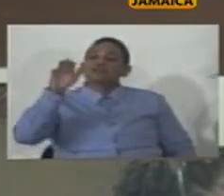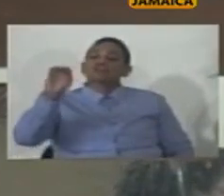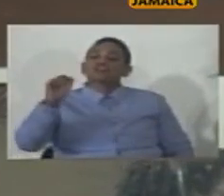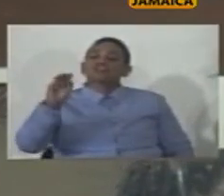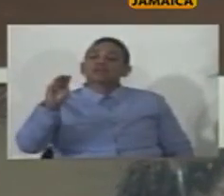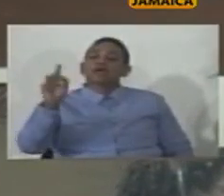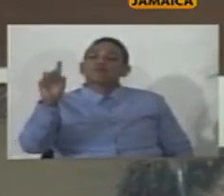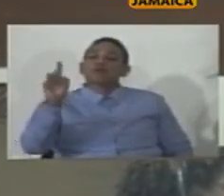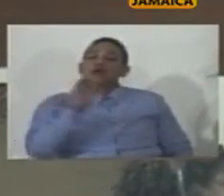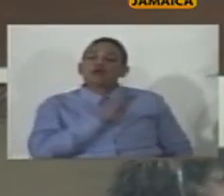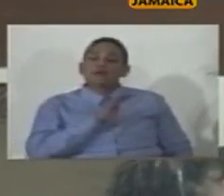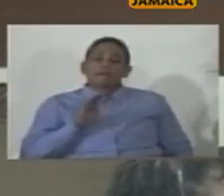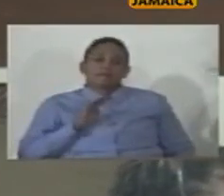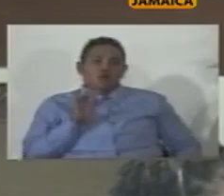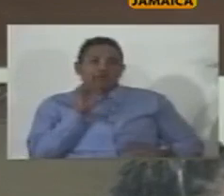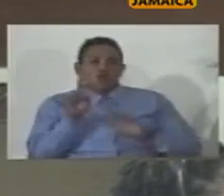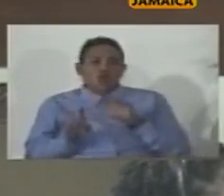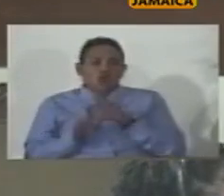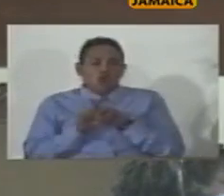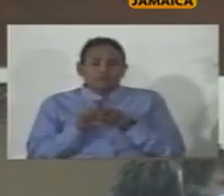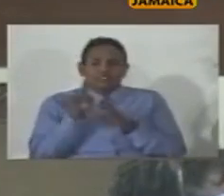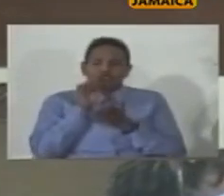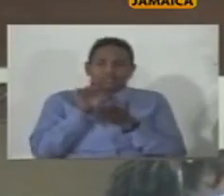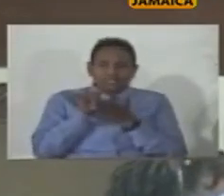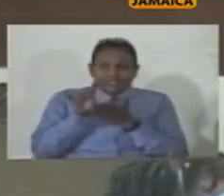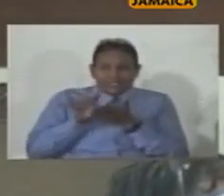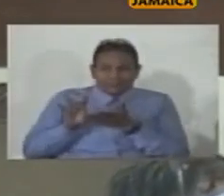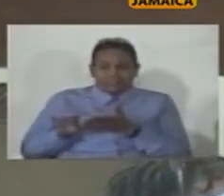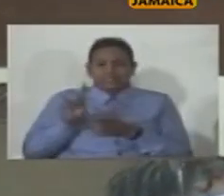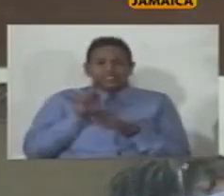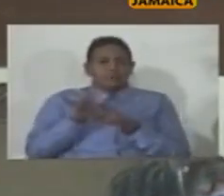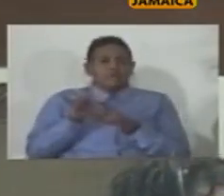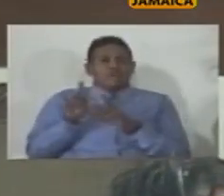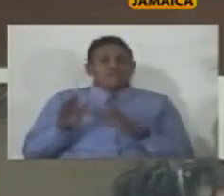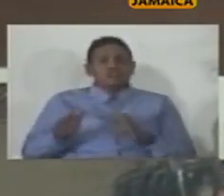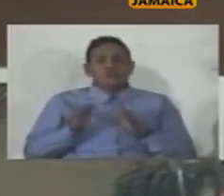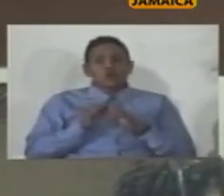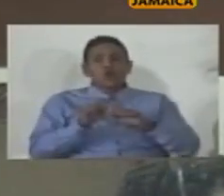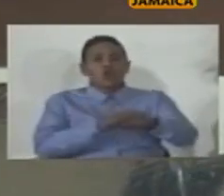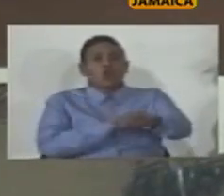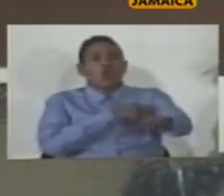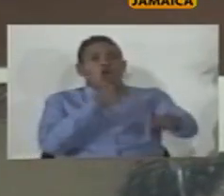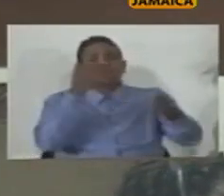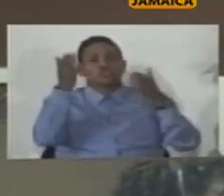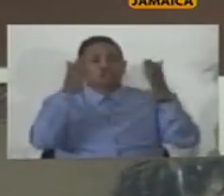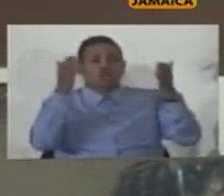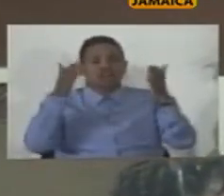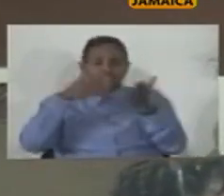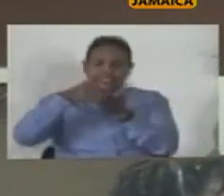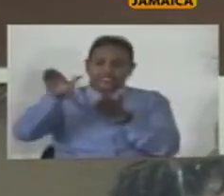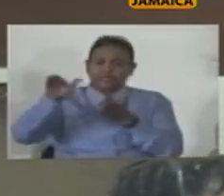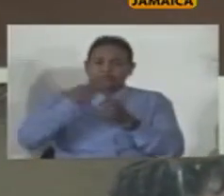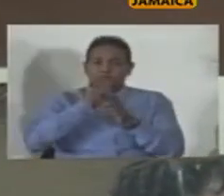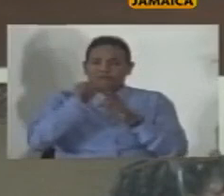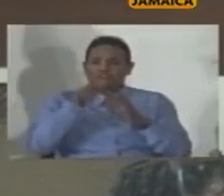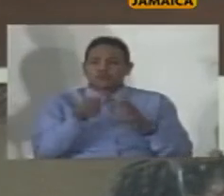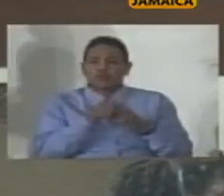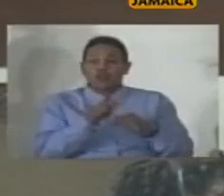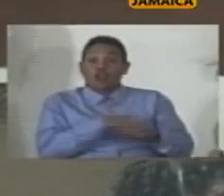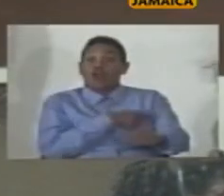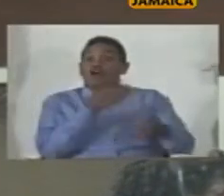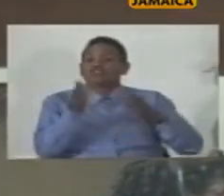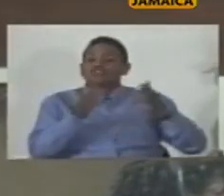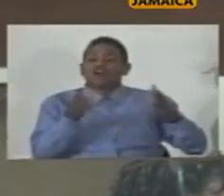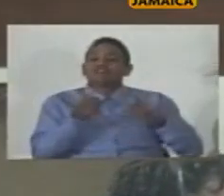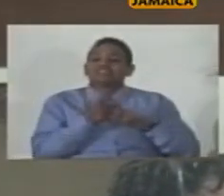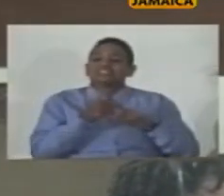in, dismisses professionals with long service, and as